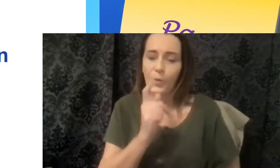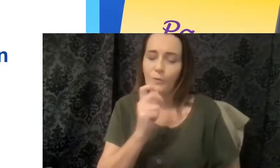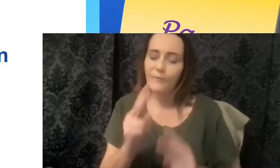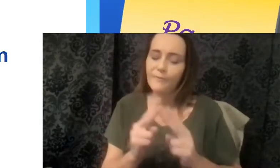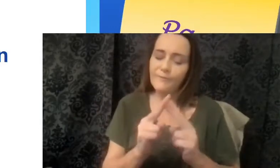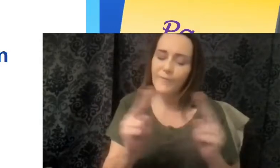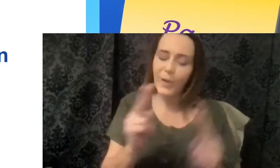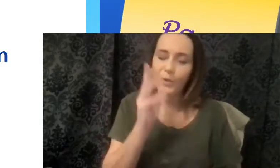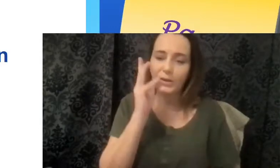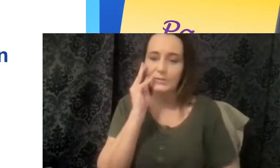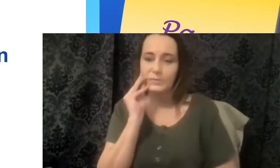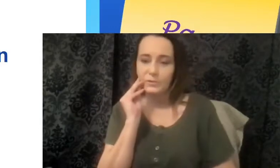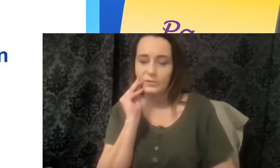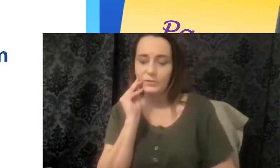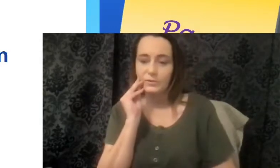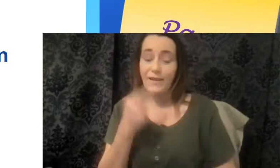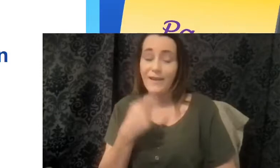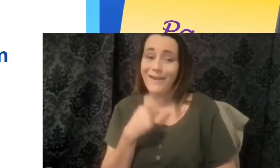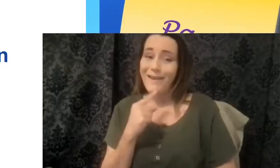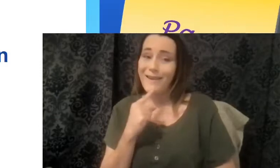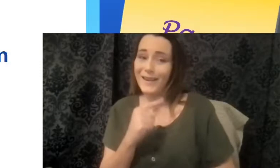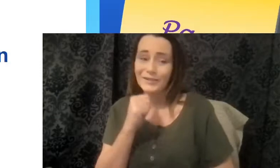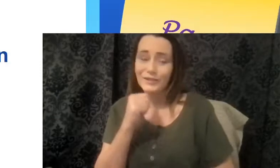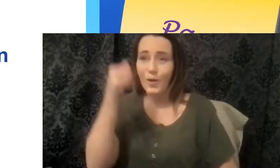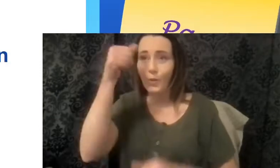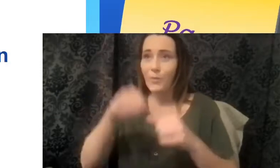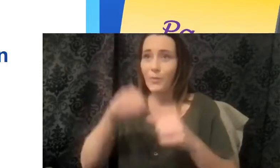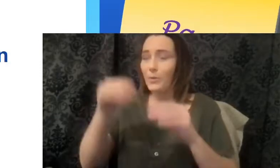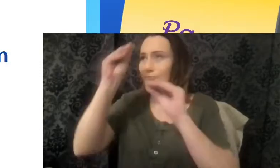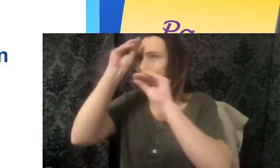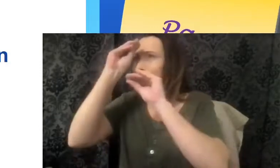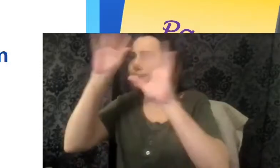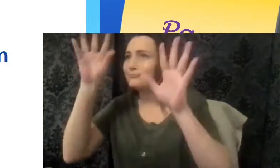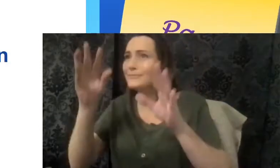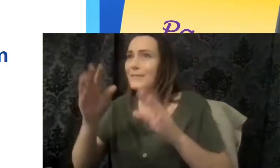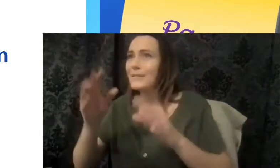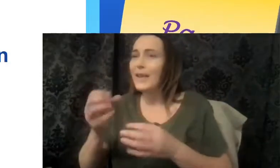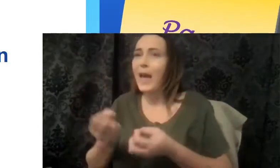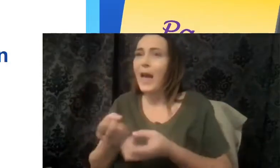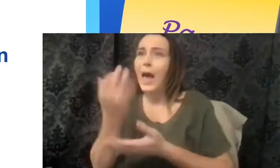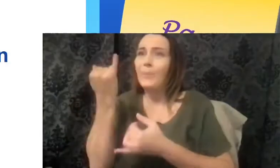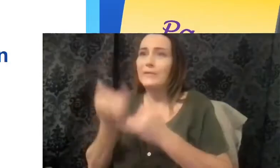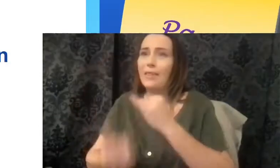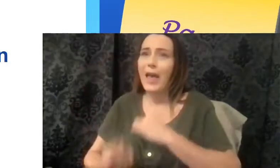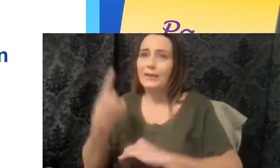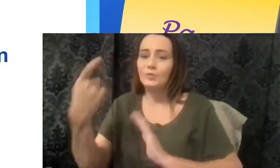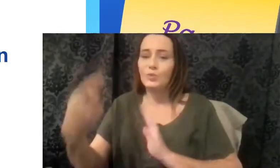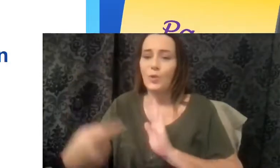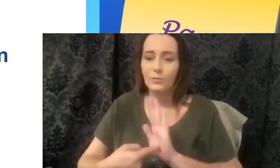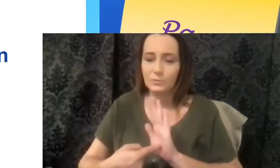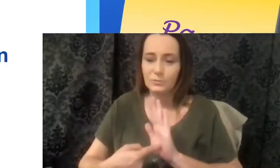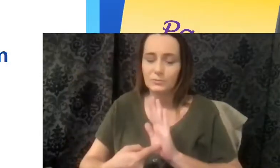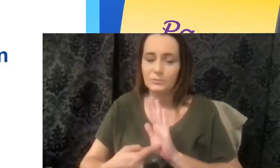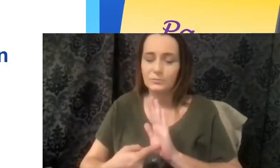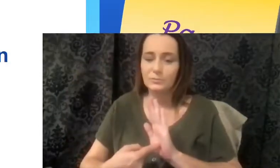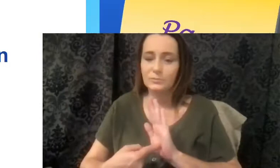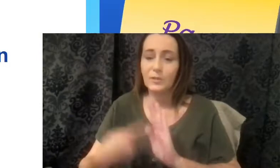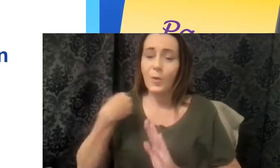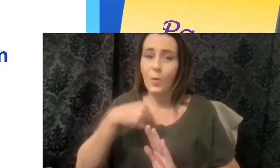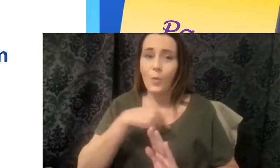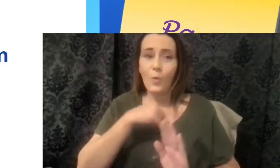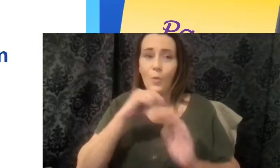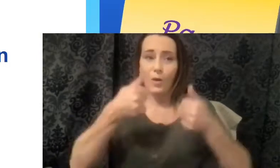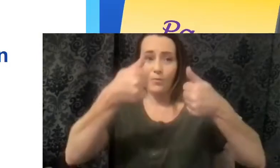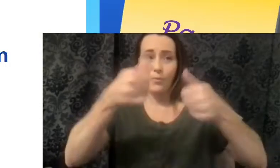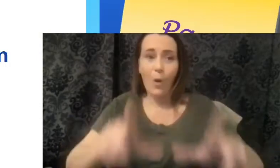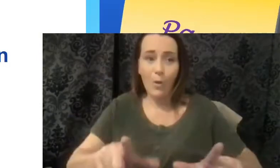experienced. I actually don't remember it off the top of my head how much the last one cost. Maybe we did publish that. Maybe